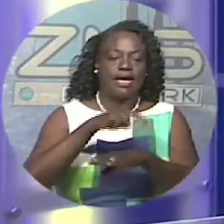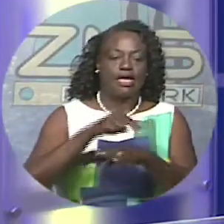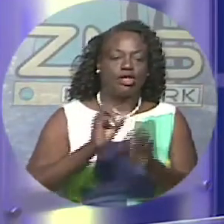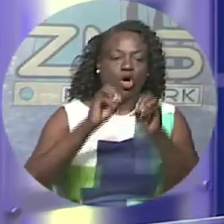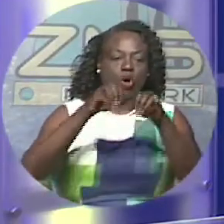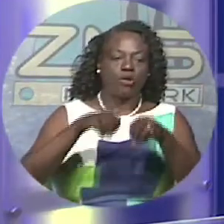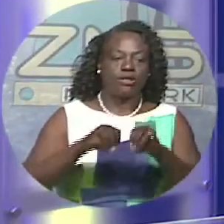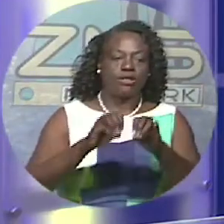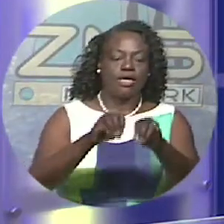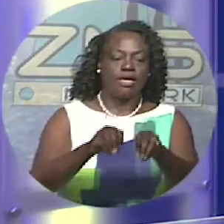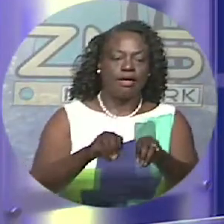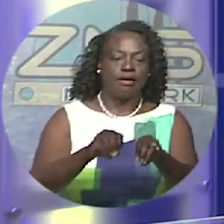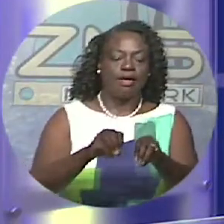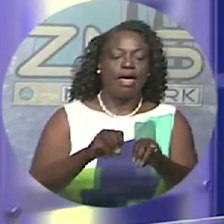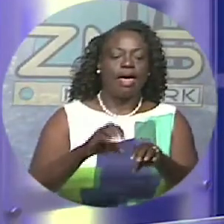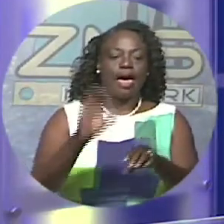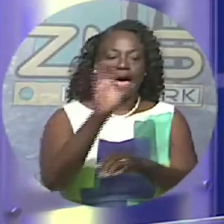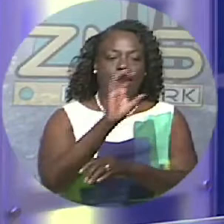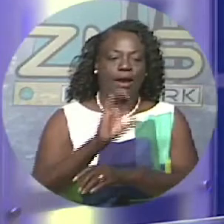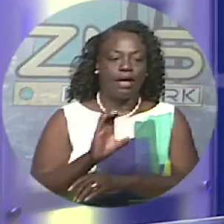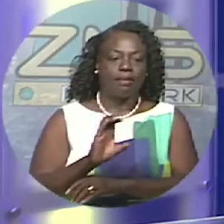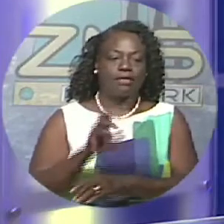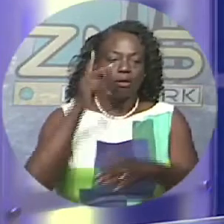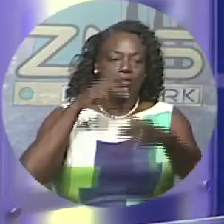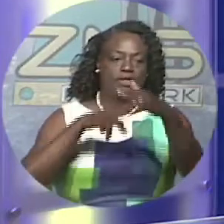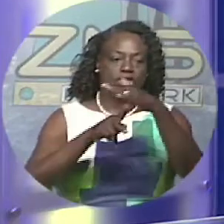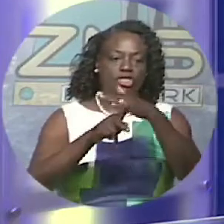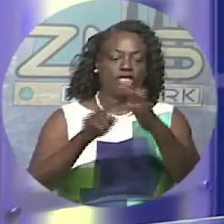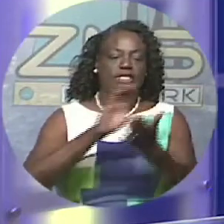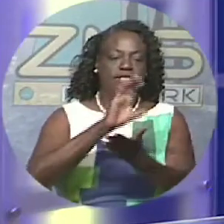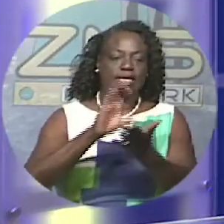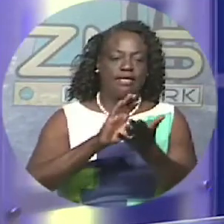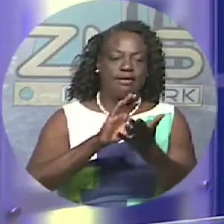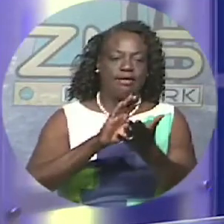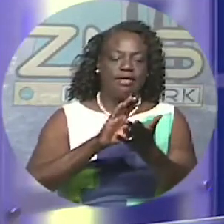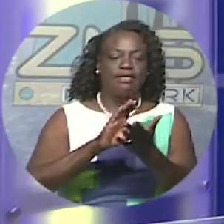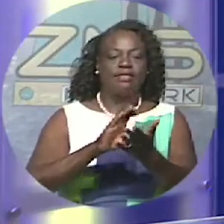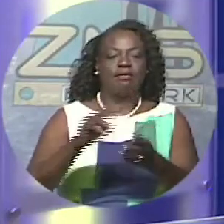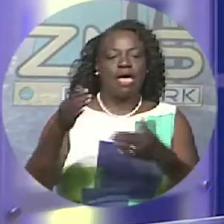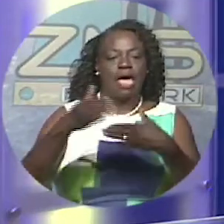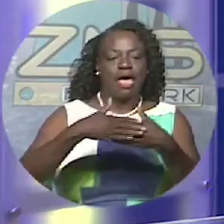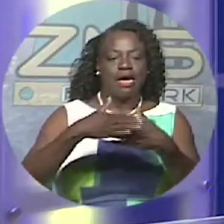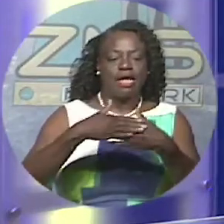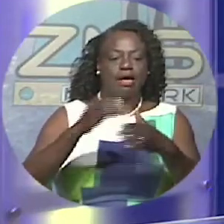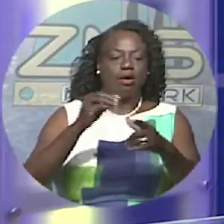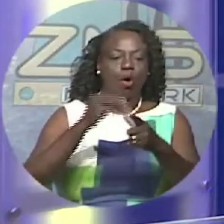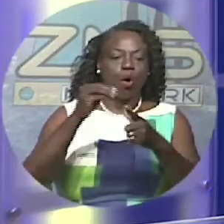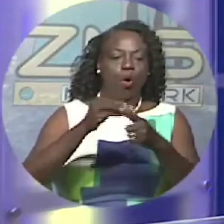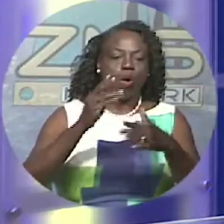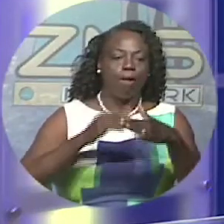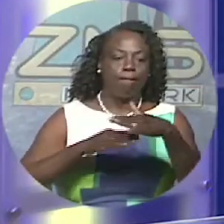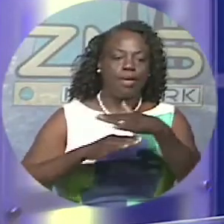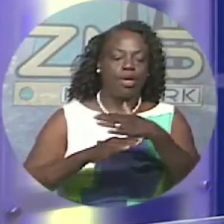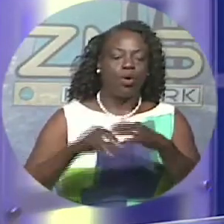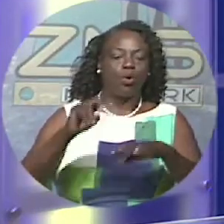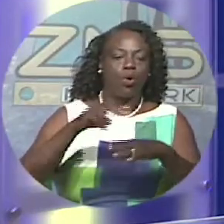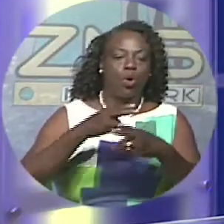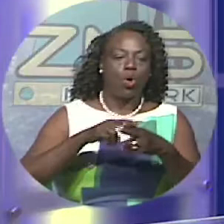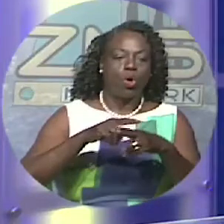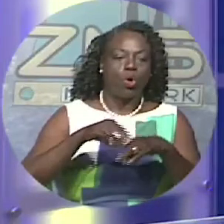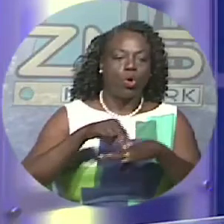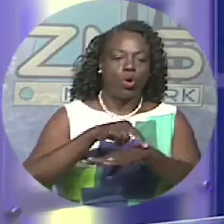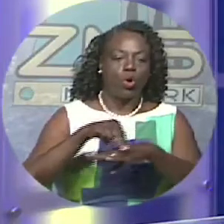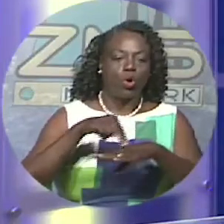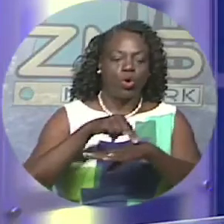Atmospheric Administration Climate Prediction Center is forecasting a near normal or below normal season. According to NOAA, the